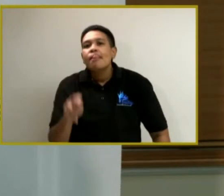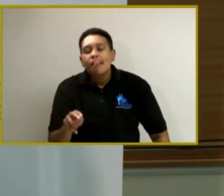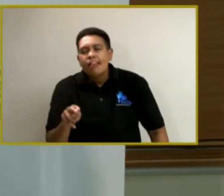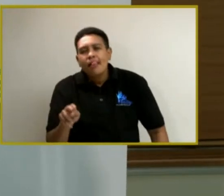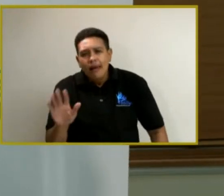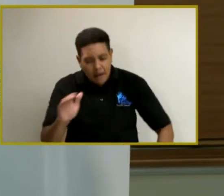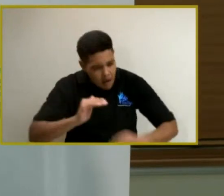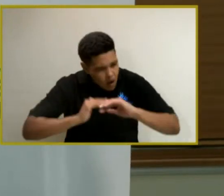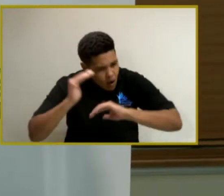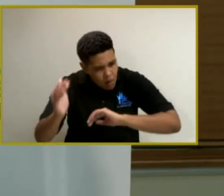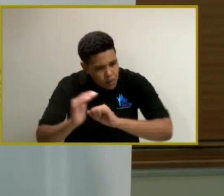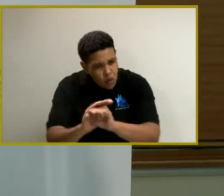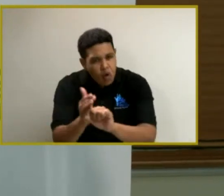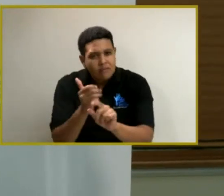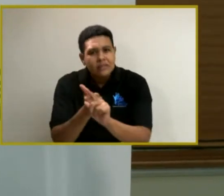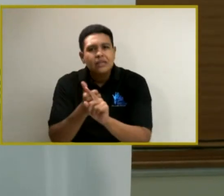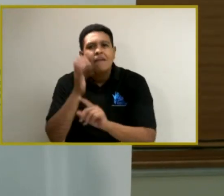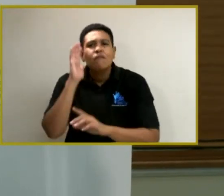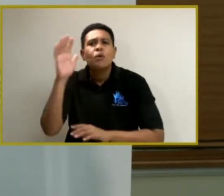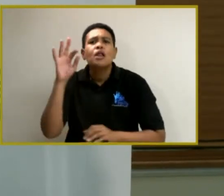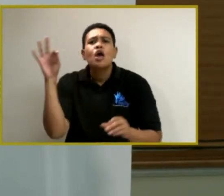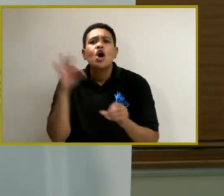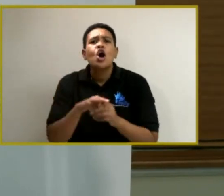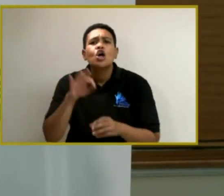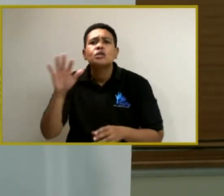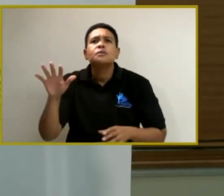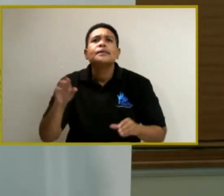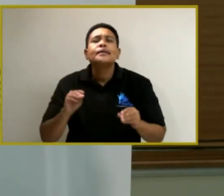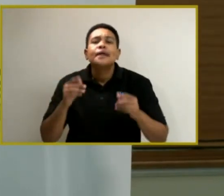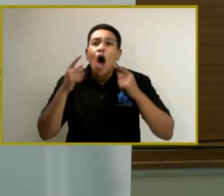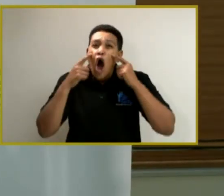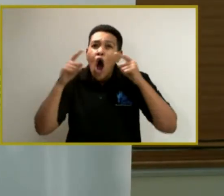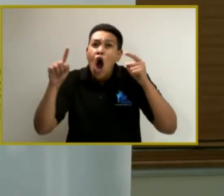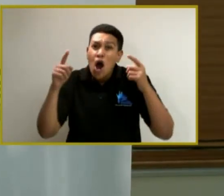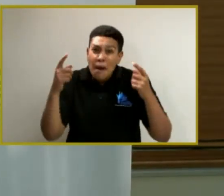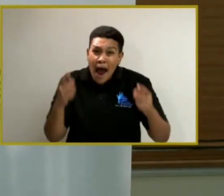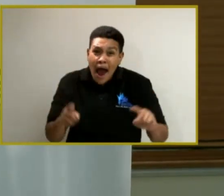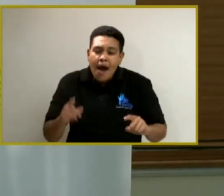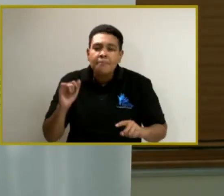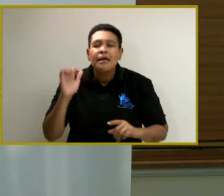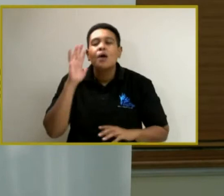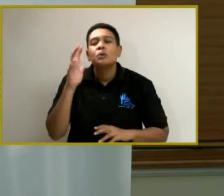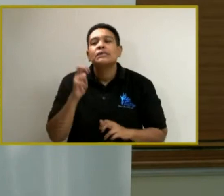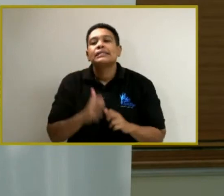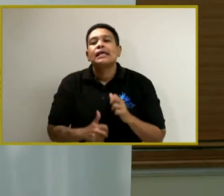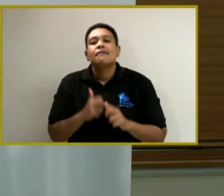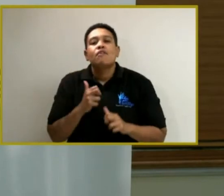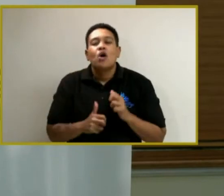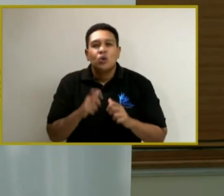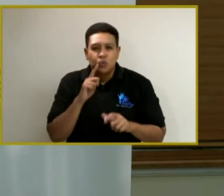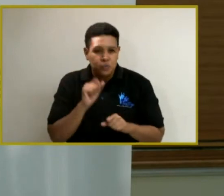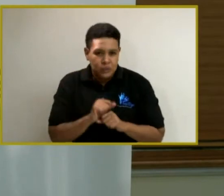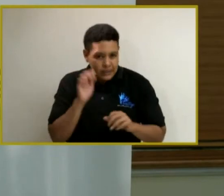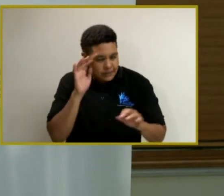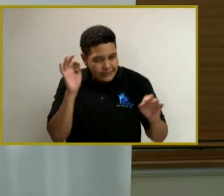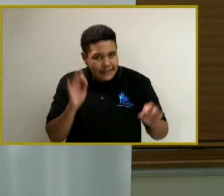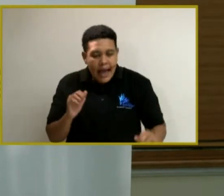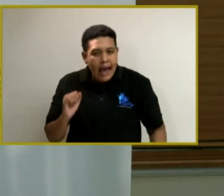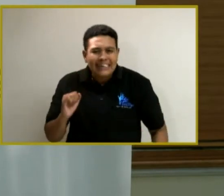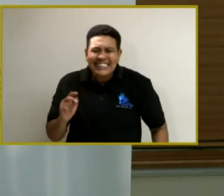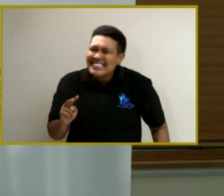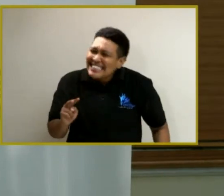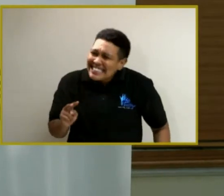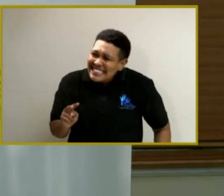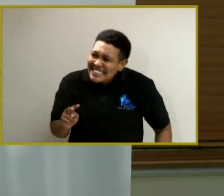much COVID will contribute to their outcome, that is going to be difficult to determine. And so I